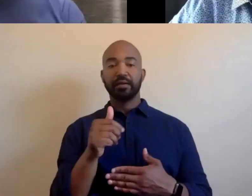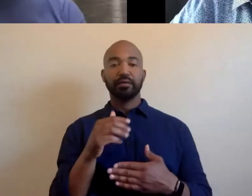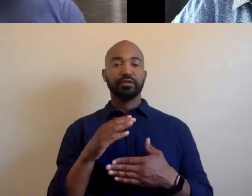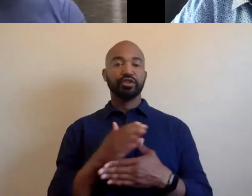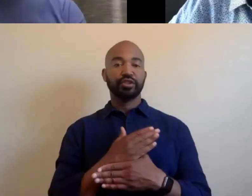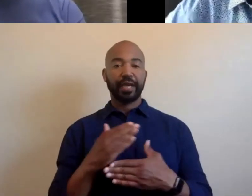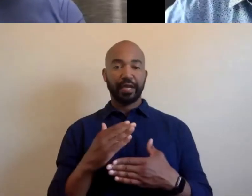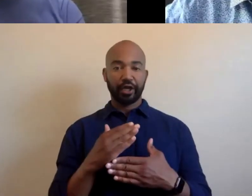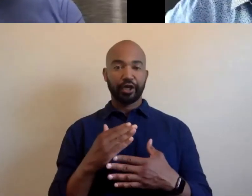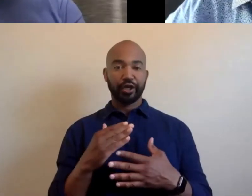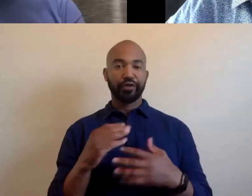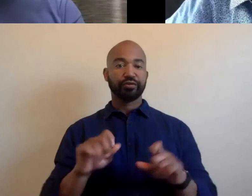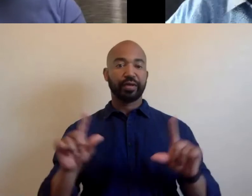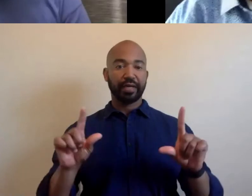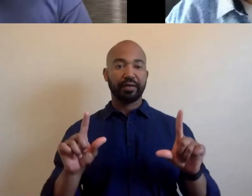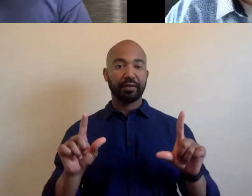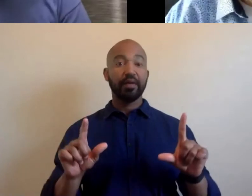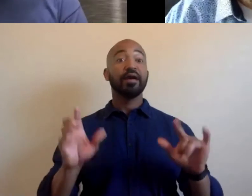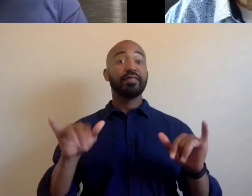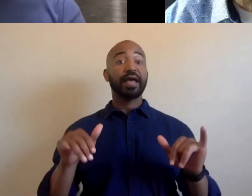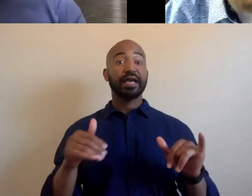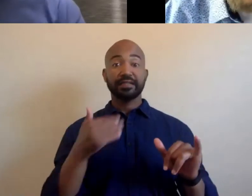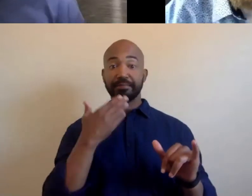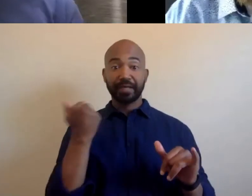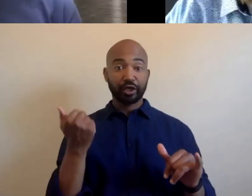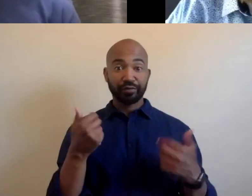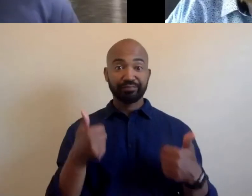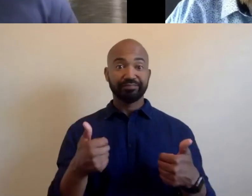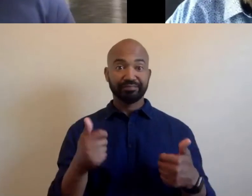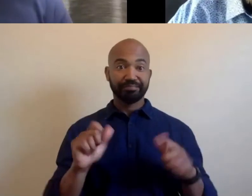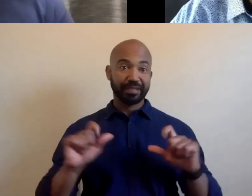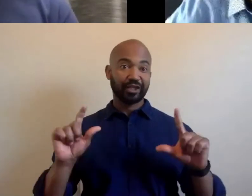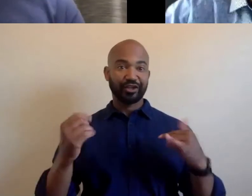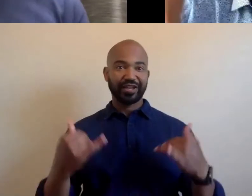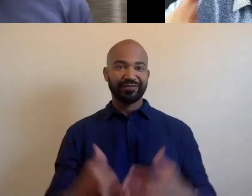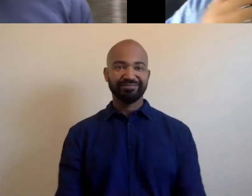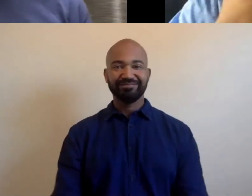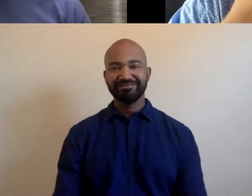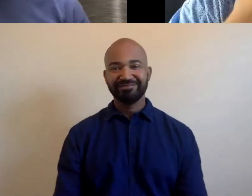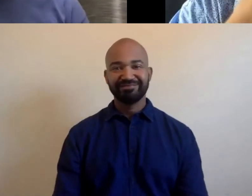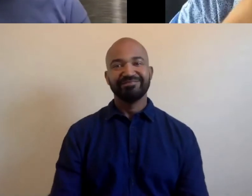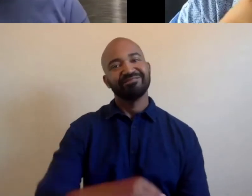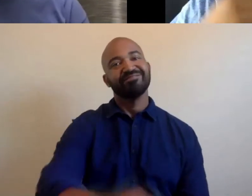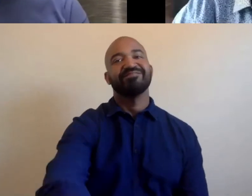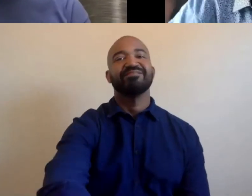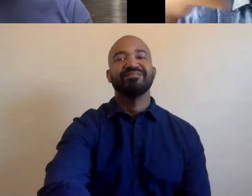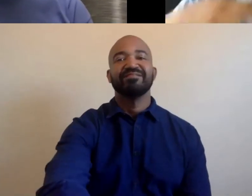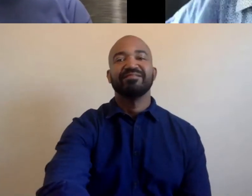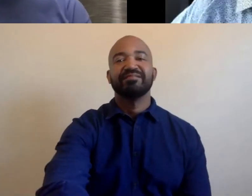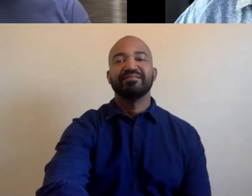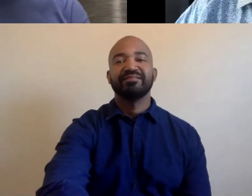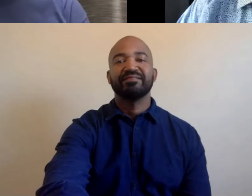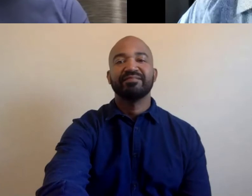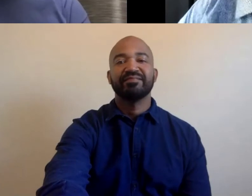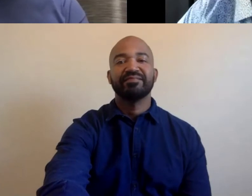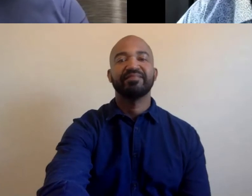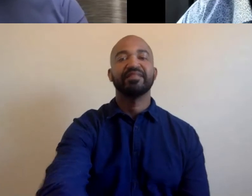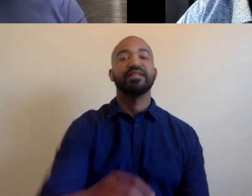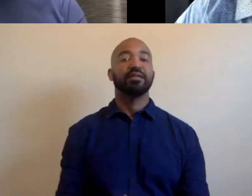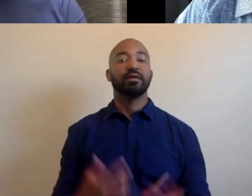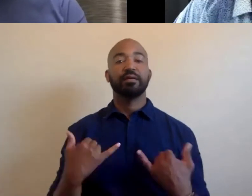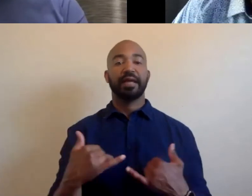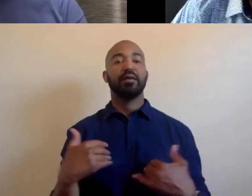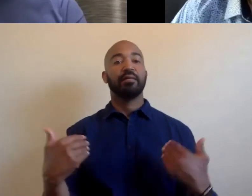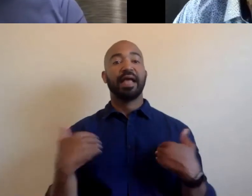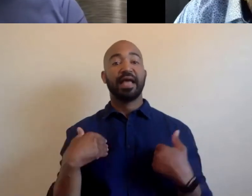you a little bit bigger. Yay for bigger. Perfect. So why don't we go through the ones that are in chat, and then we'll go back to the ones that were sent in ahead of